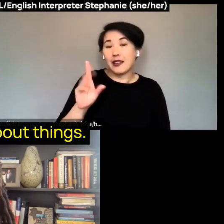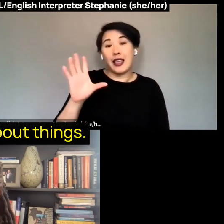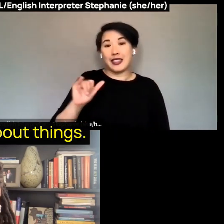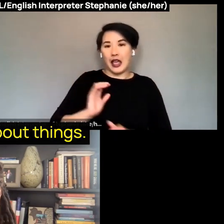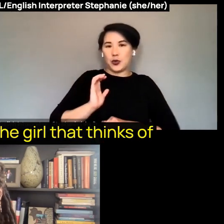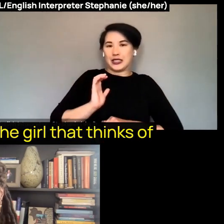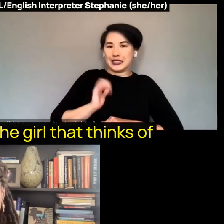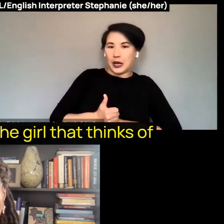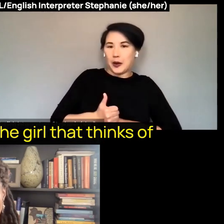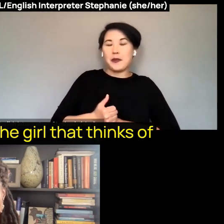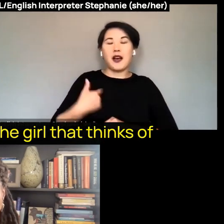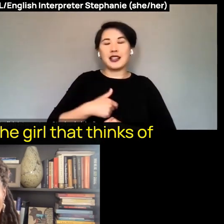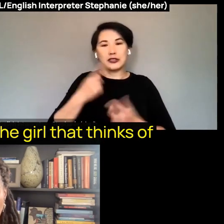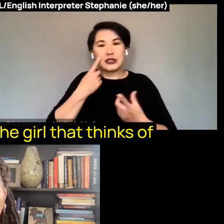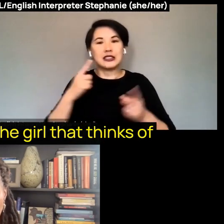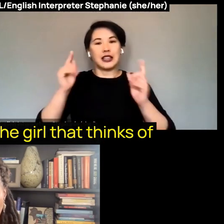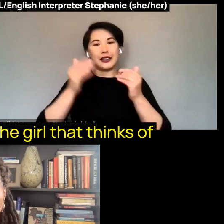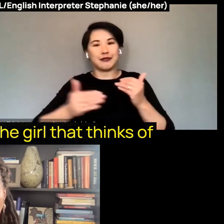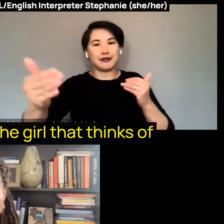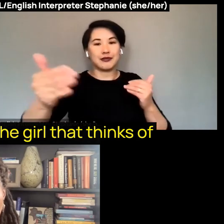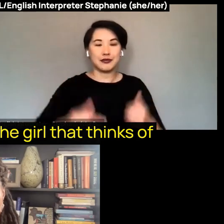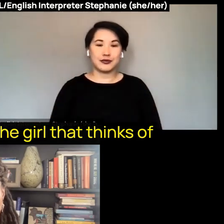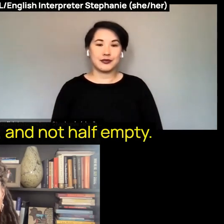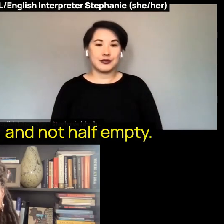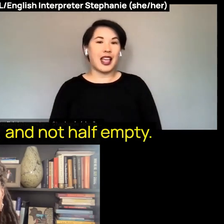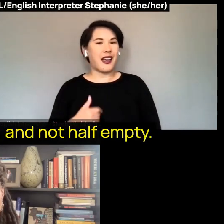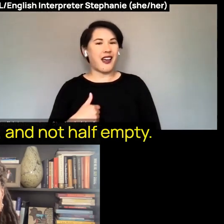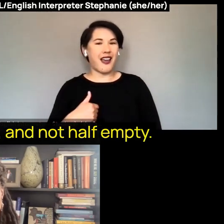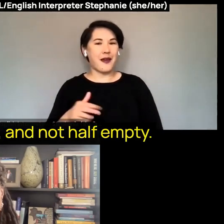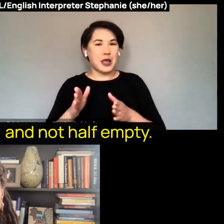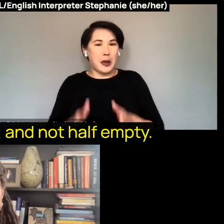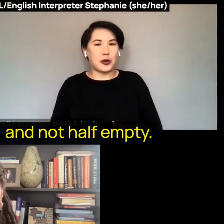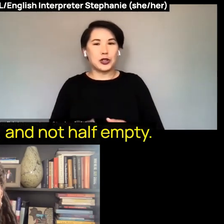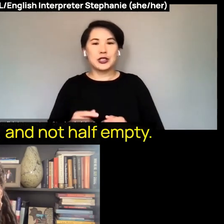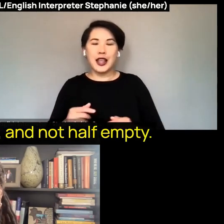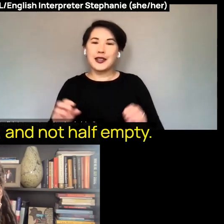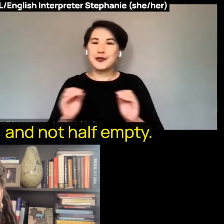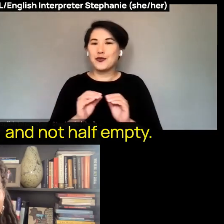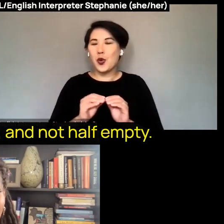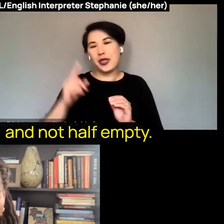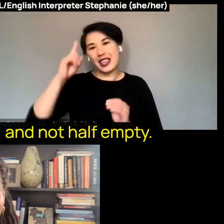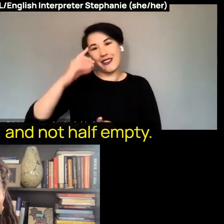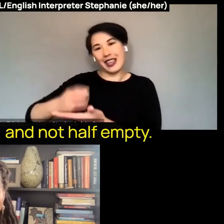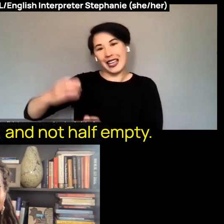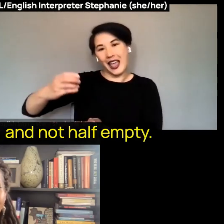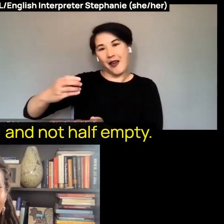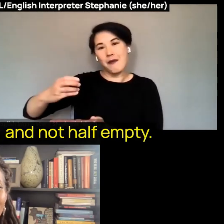think about things. You know, I'm definitely the girl that thinks of the glass as half full